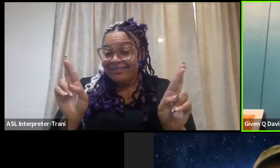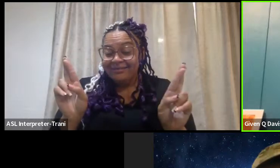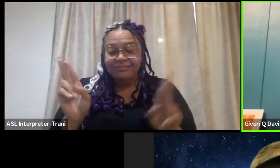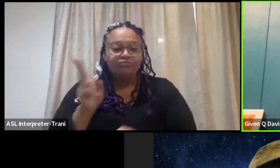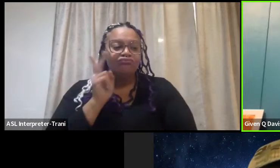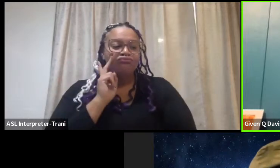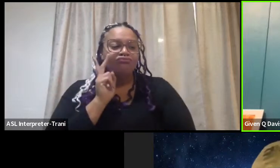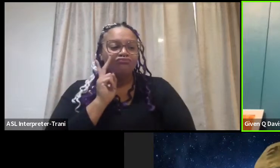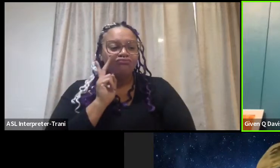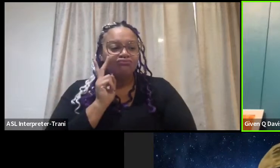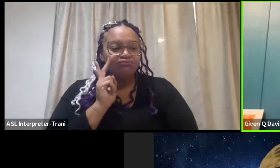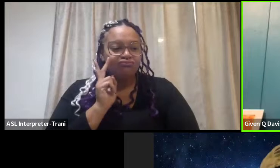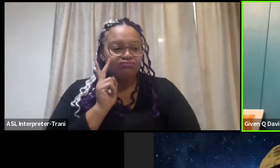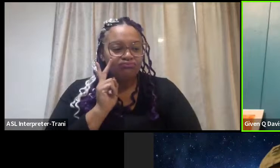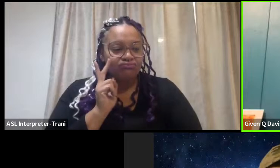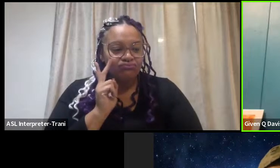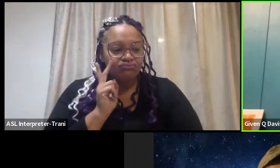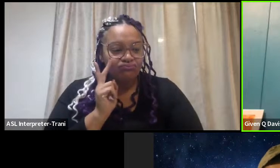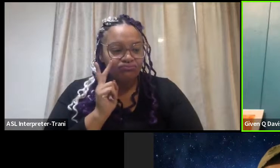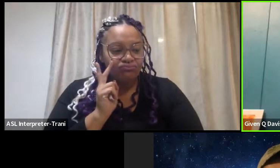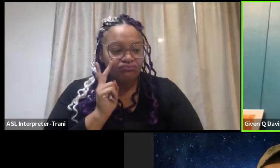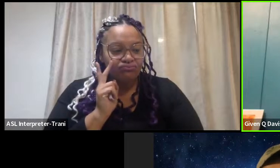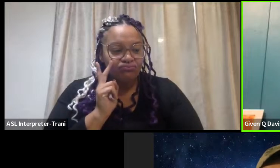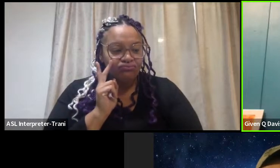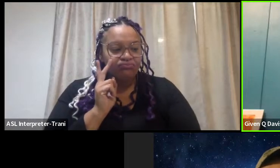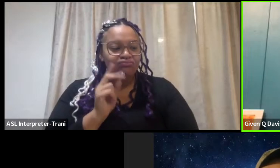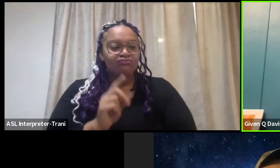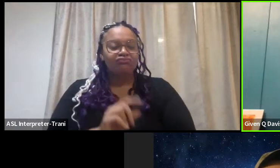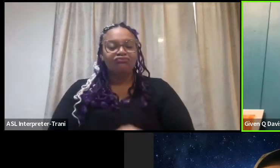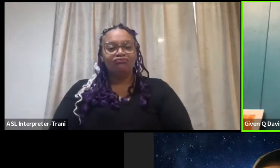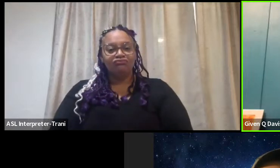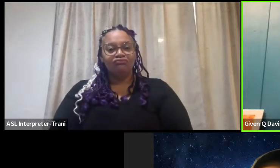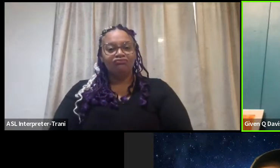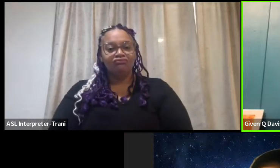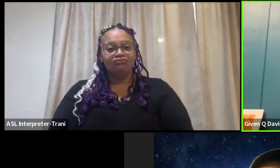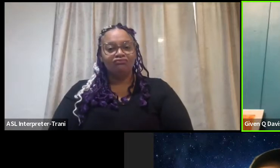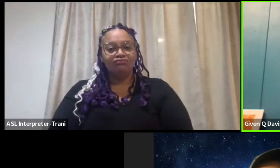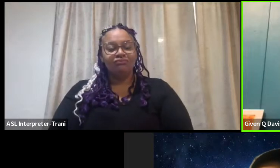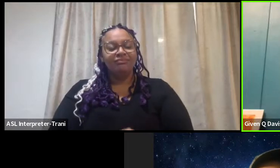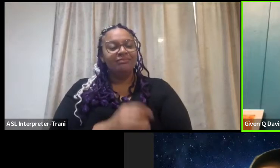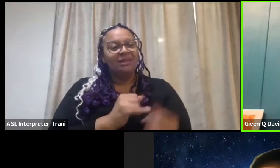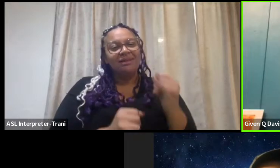see what we have for you. Last but not least, as at all.